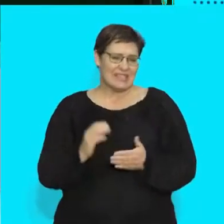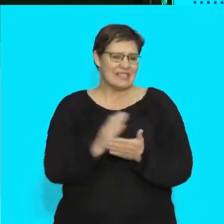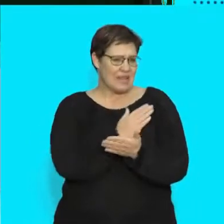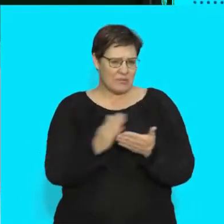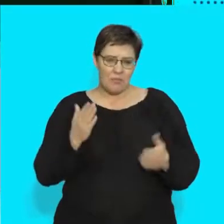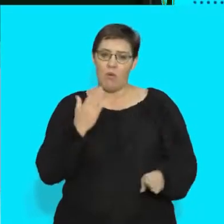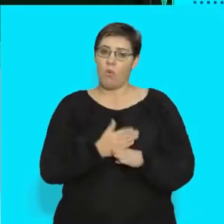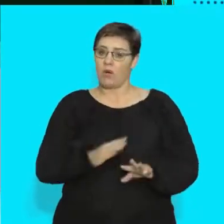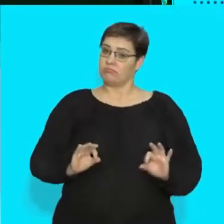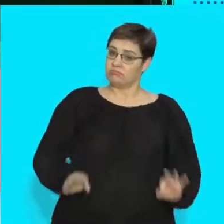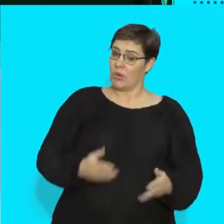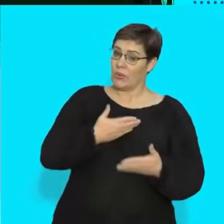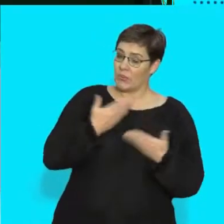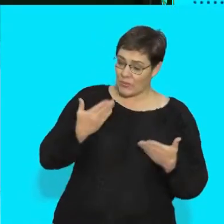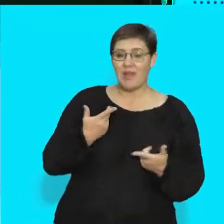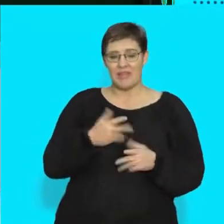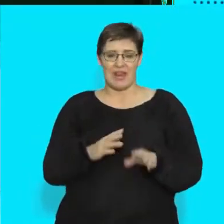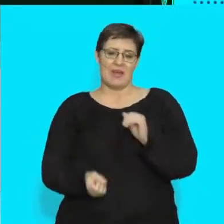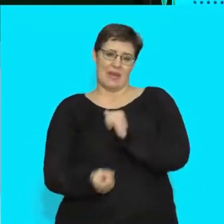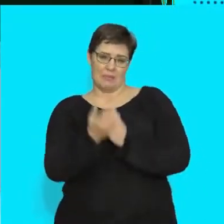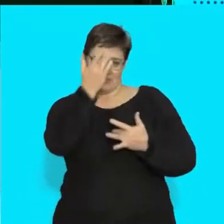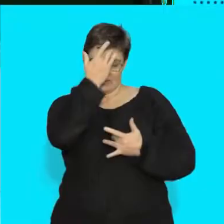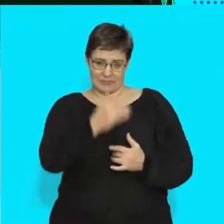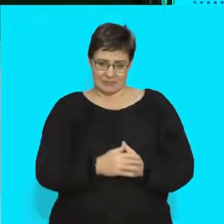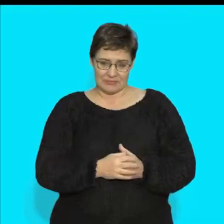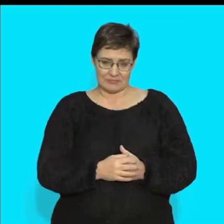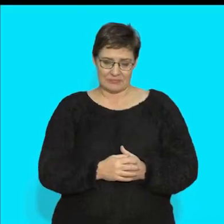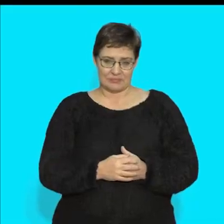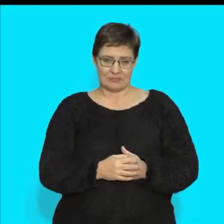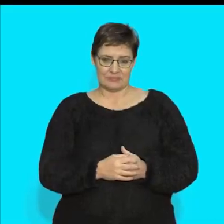system. Sometimes things don't always work as they should.